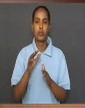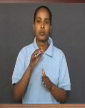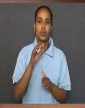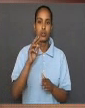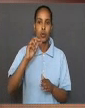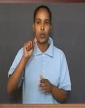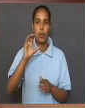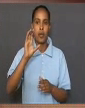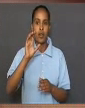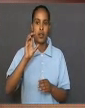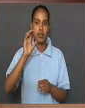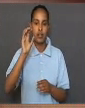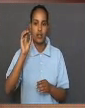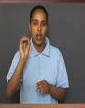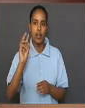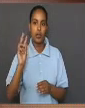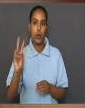sodium dichromate.